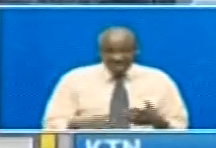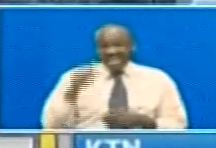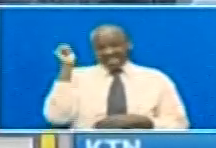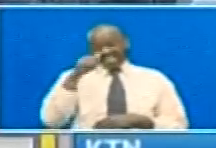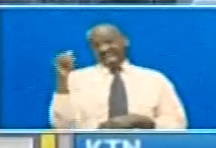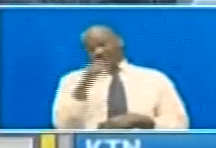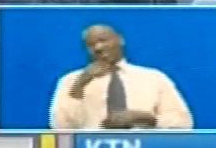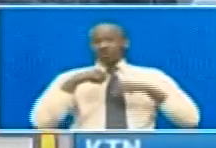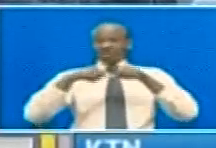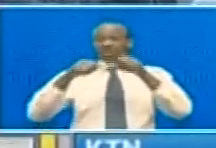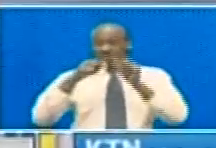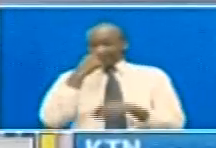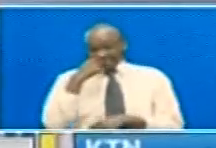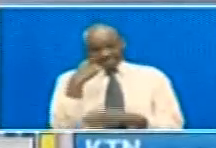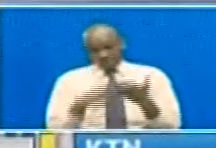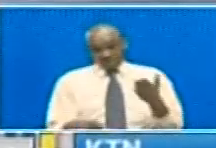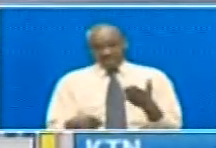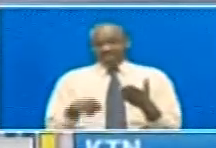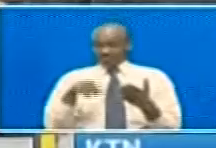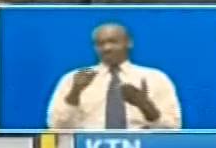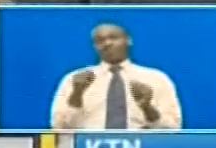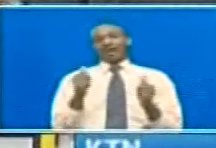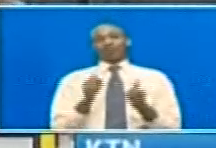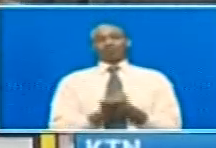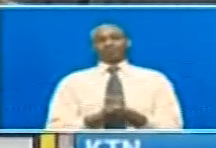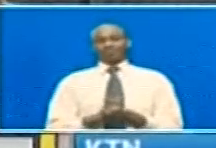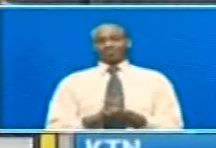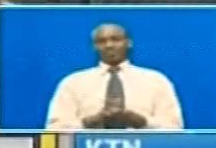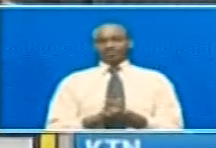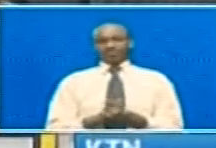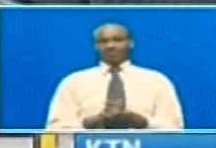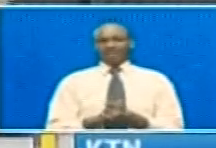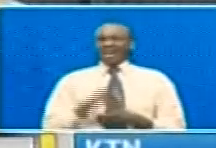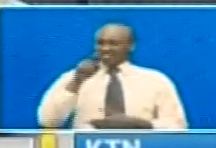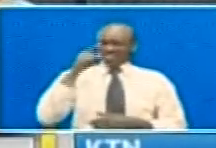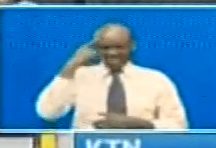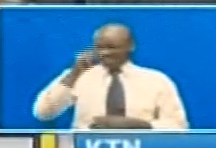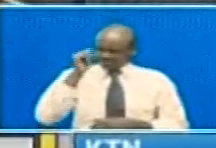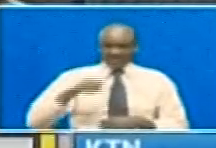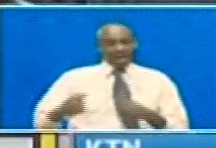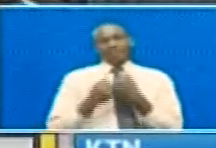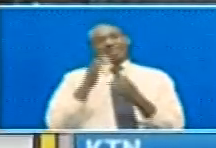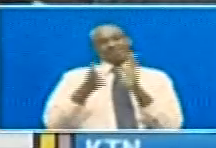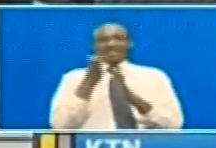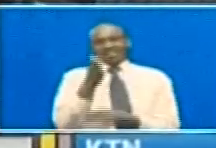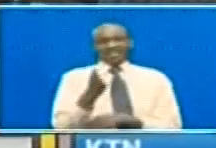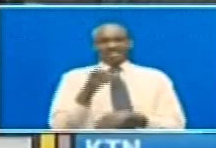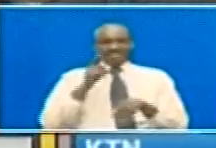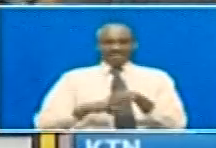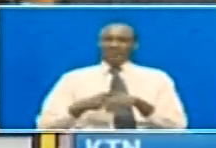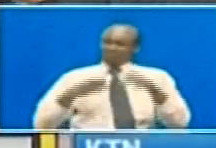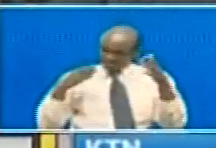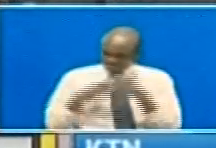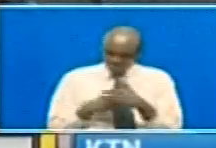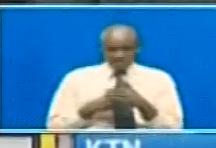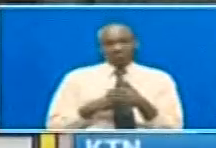flight frequencies to Tanzania as a revengeful decision. If it was retaliation, it should have happened immediately after the ban of